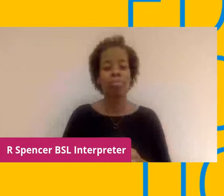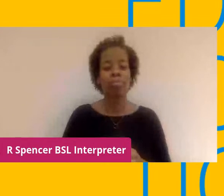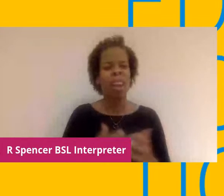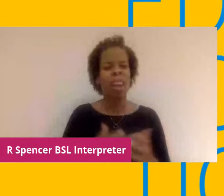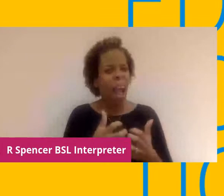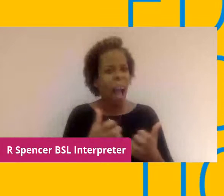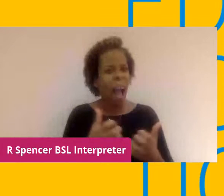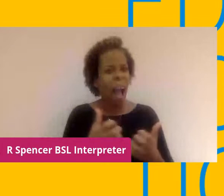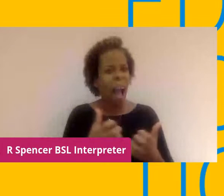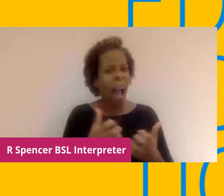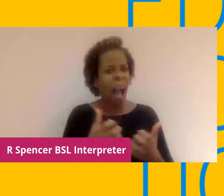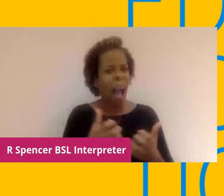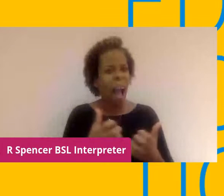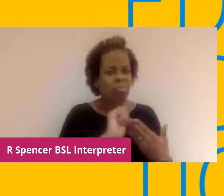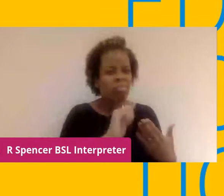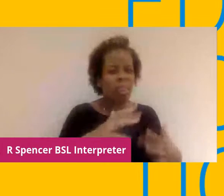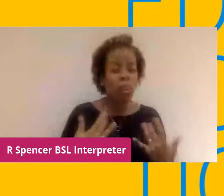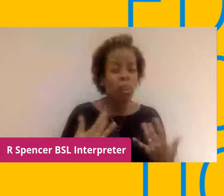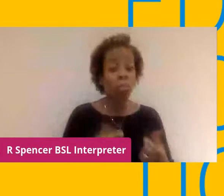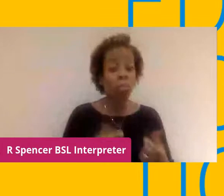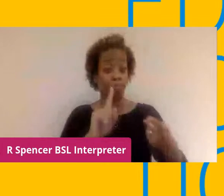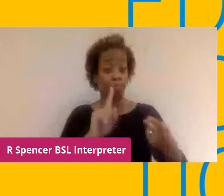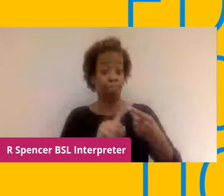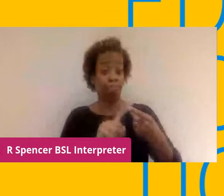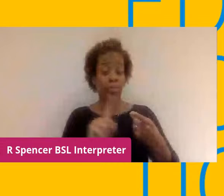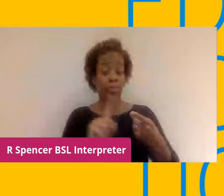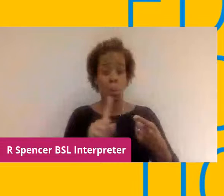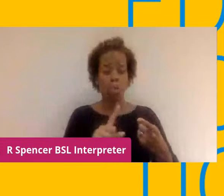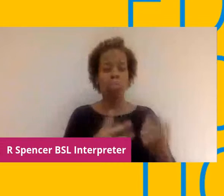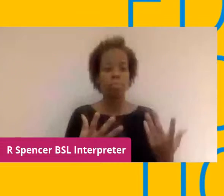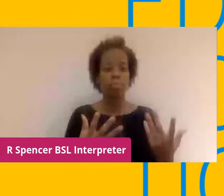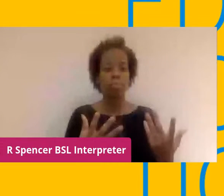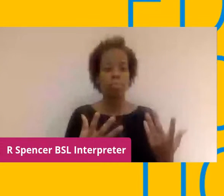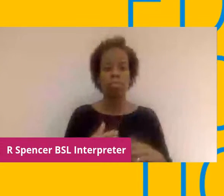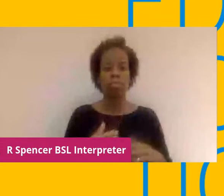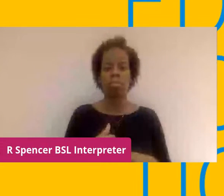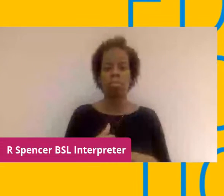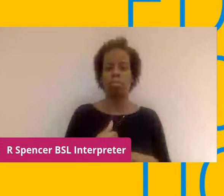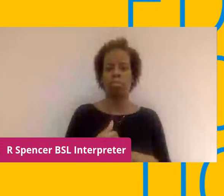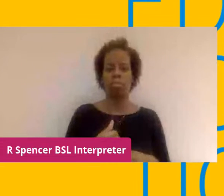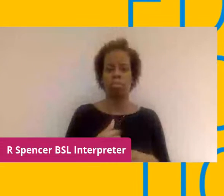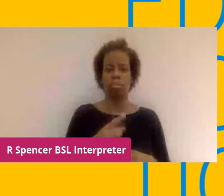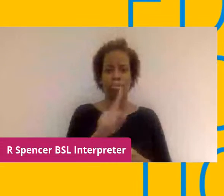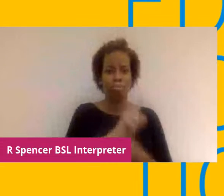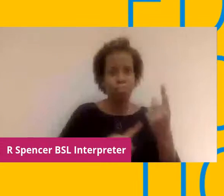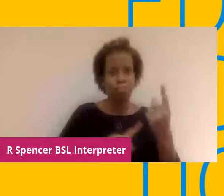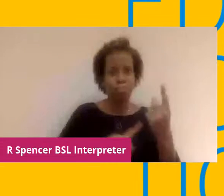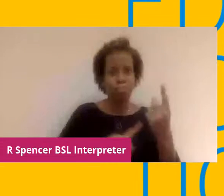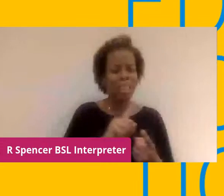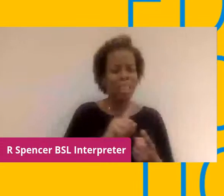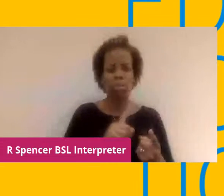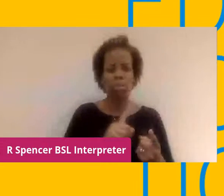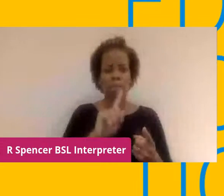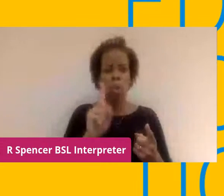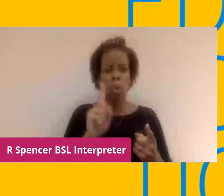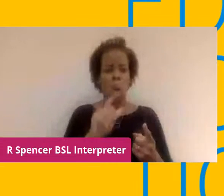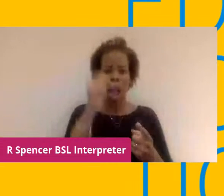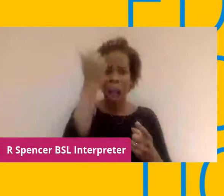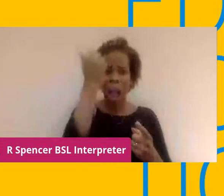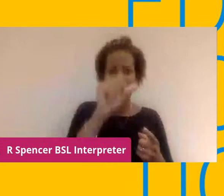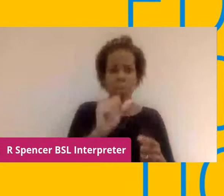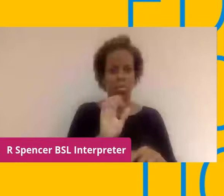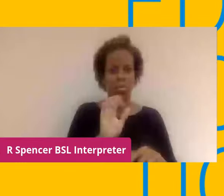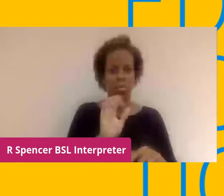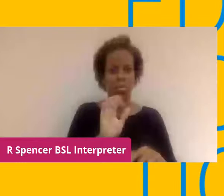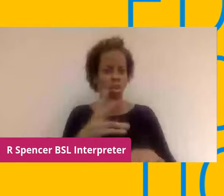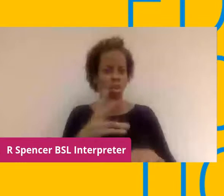is to actually look at the issue of organising ARPS-specific meetings, so meetings for academic-related professional services staff. They don't have to